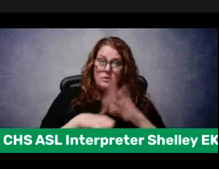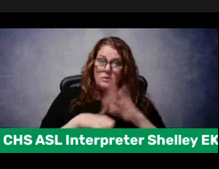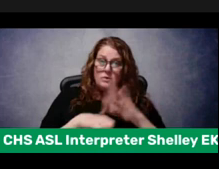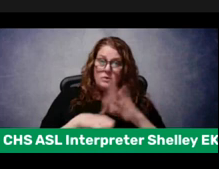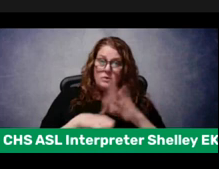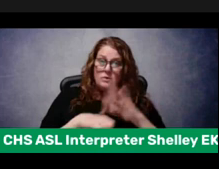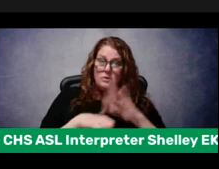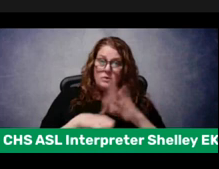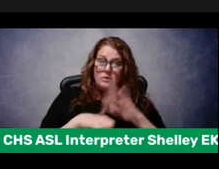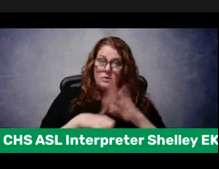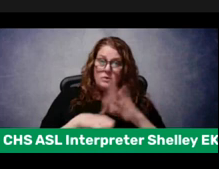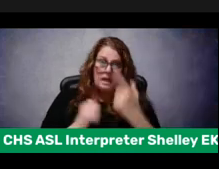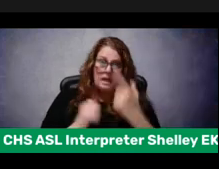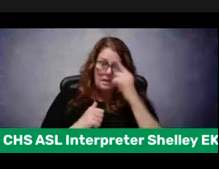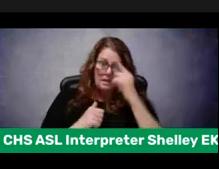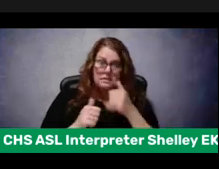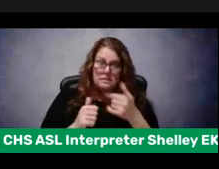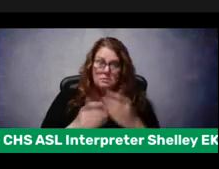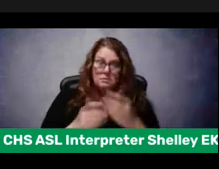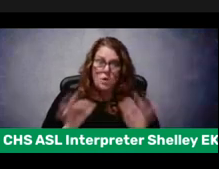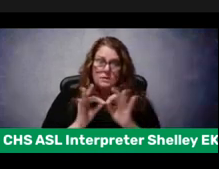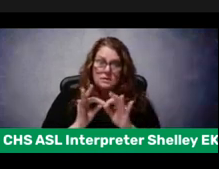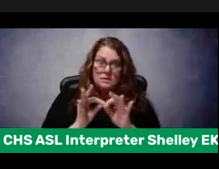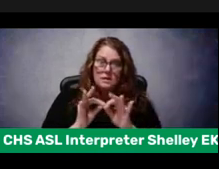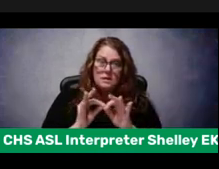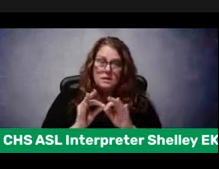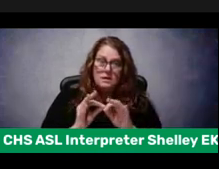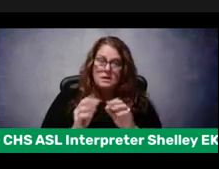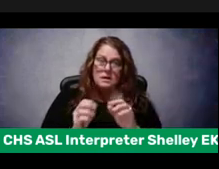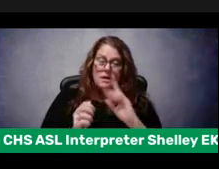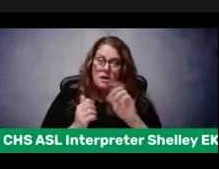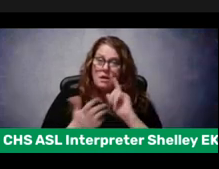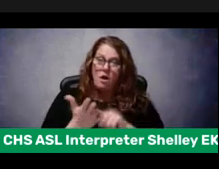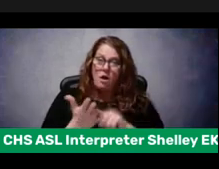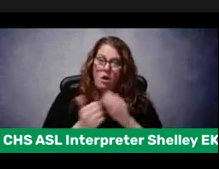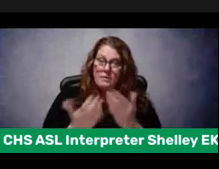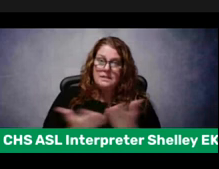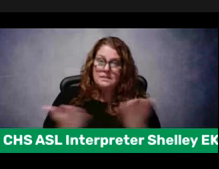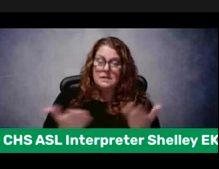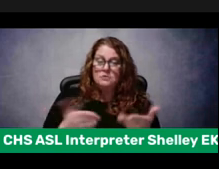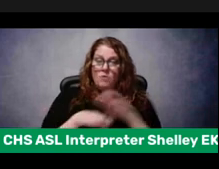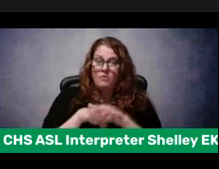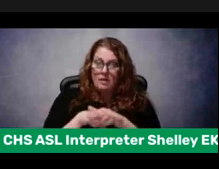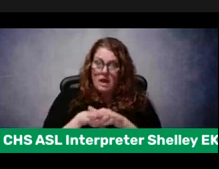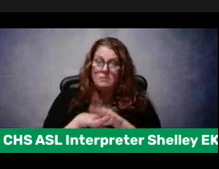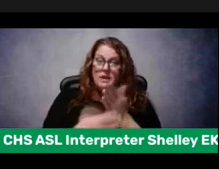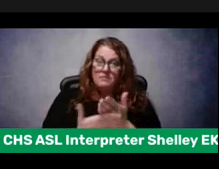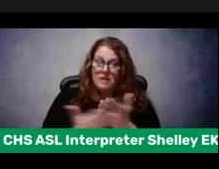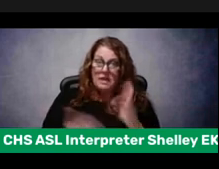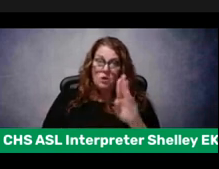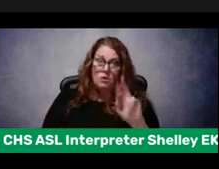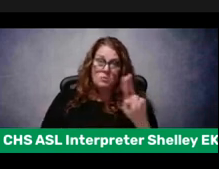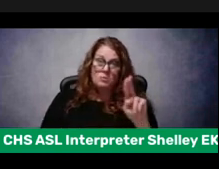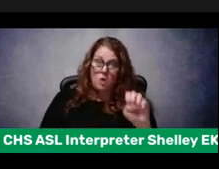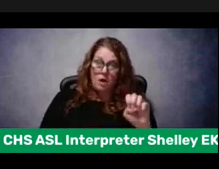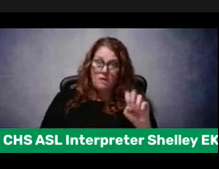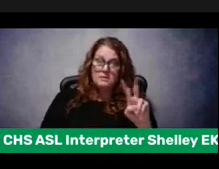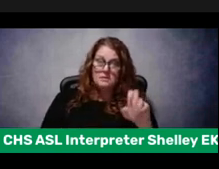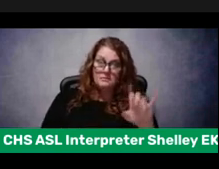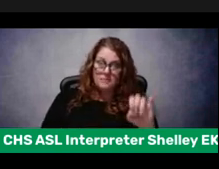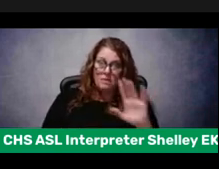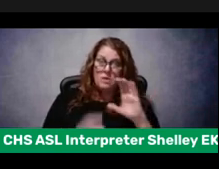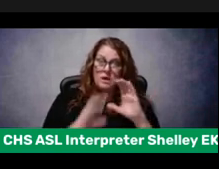I mean, I think it's important that we really acknowledge that all these things overlap. And in fact, here in Bronzeville, we just had a conversation